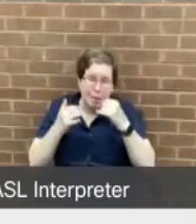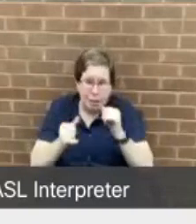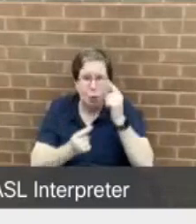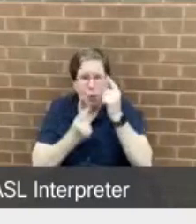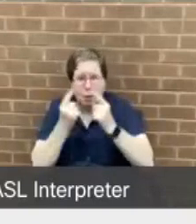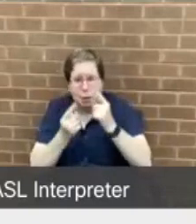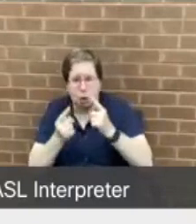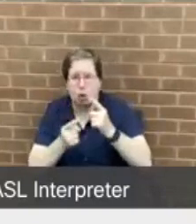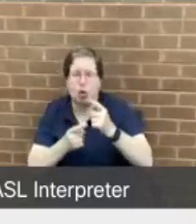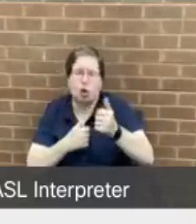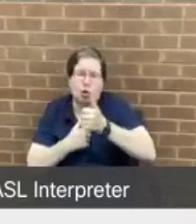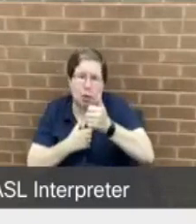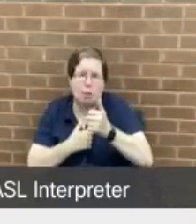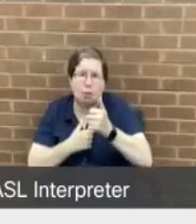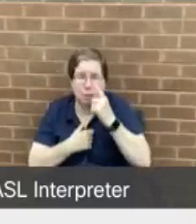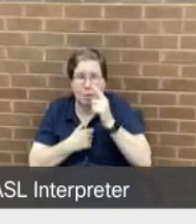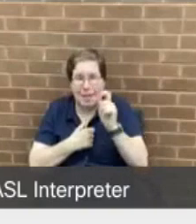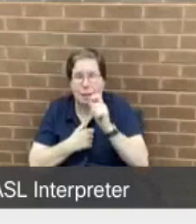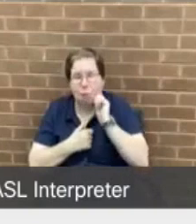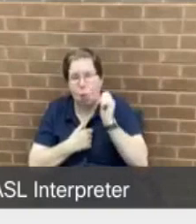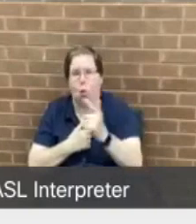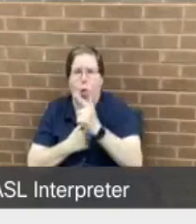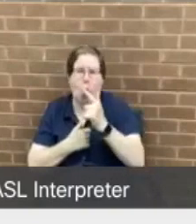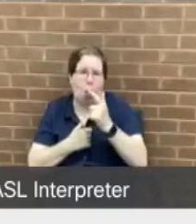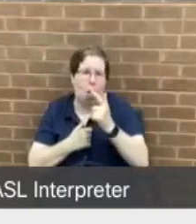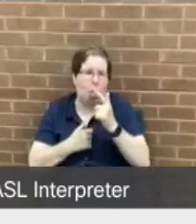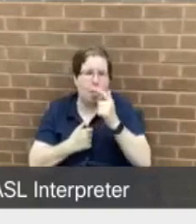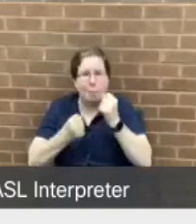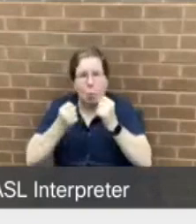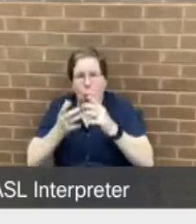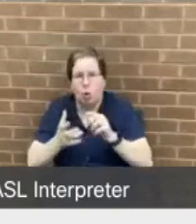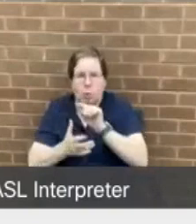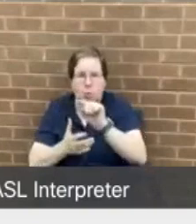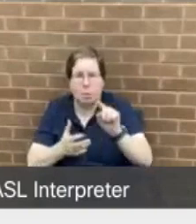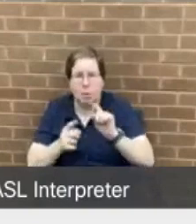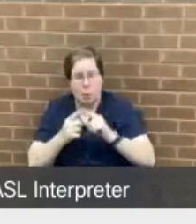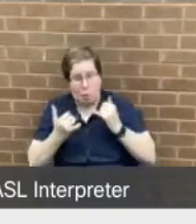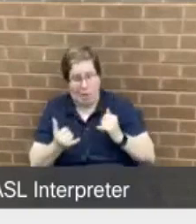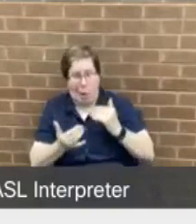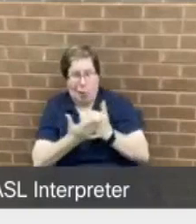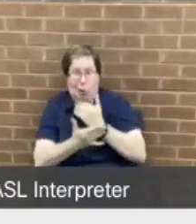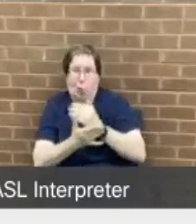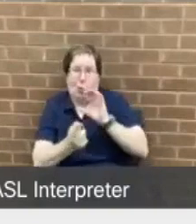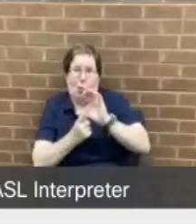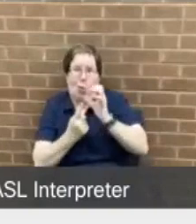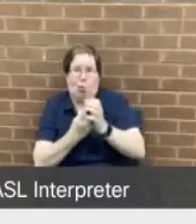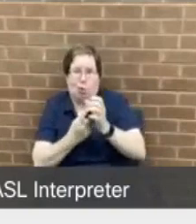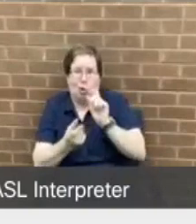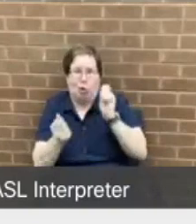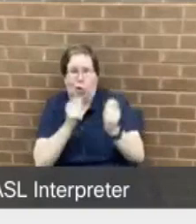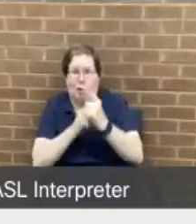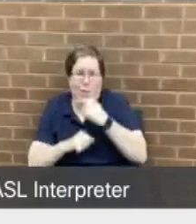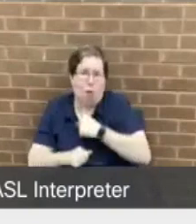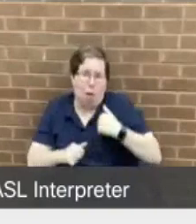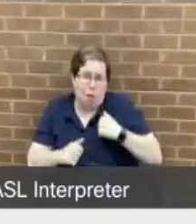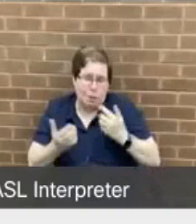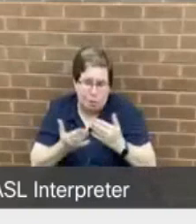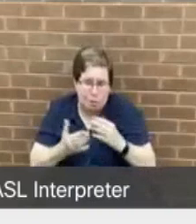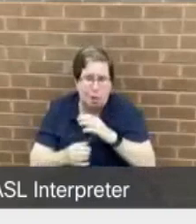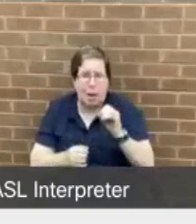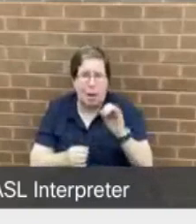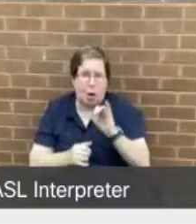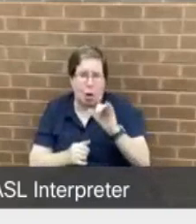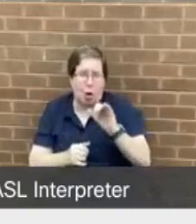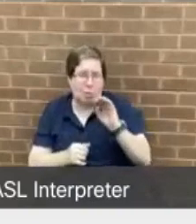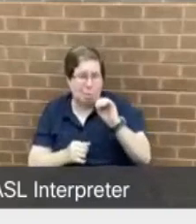transportation needs for all our motors. So this is a bit of a culture shift for State Highway, as well as the entire Maryland roadway